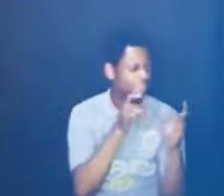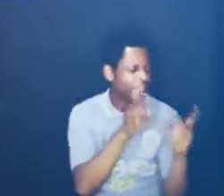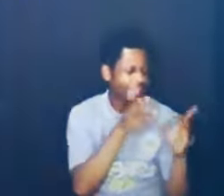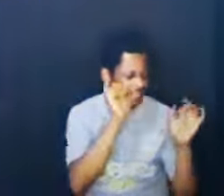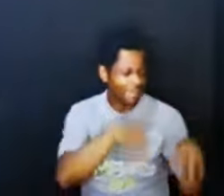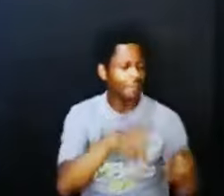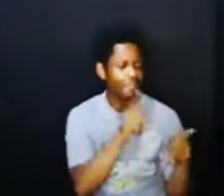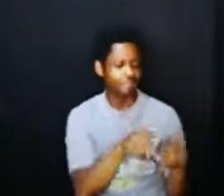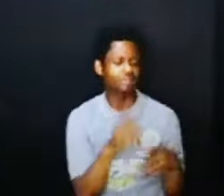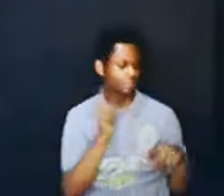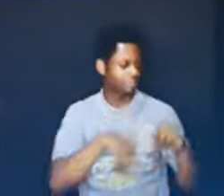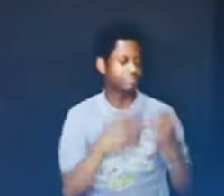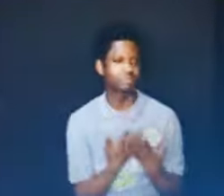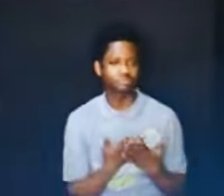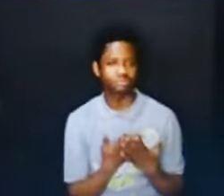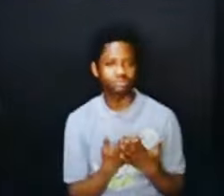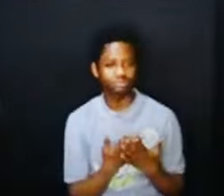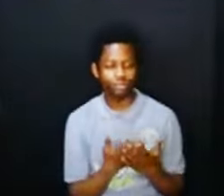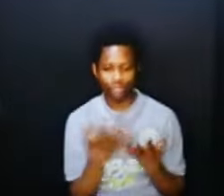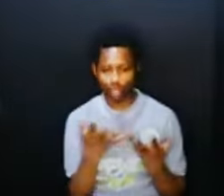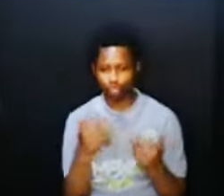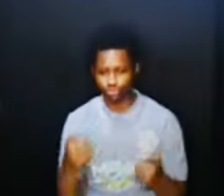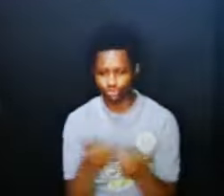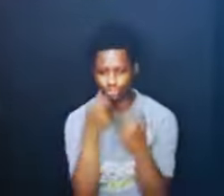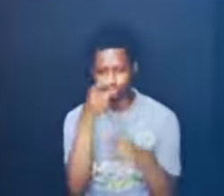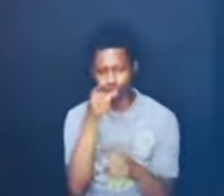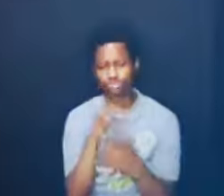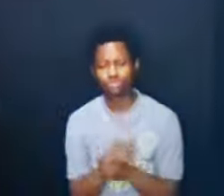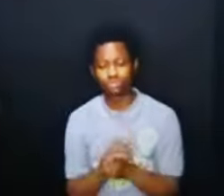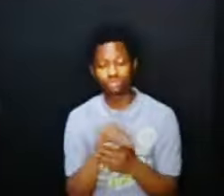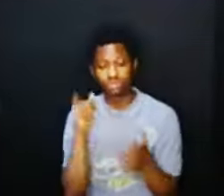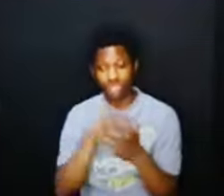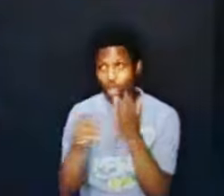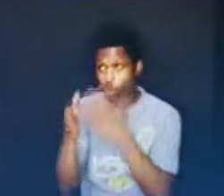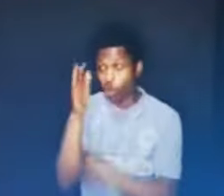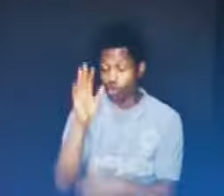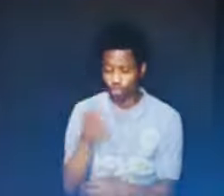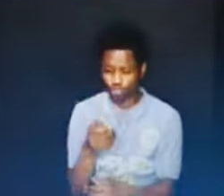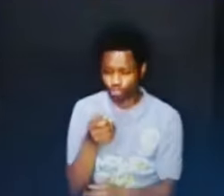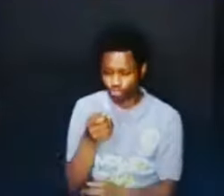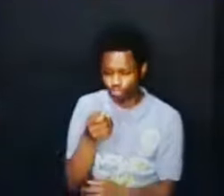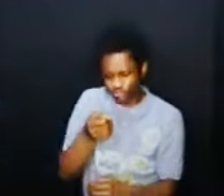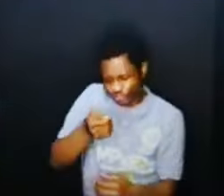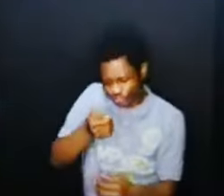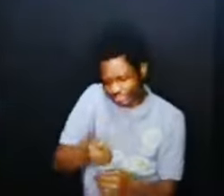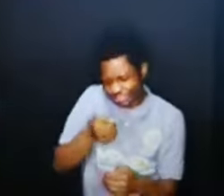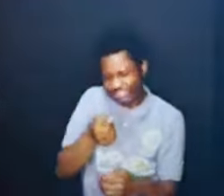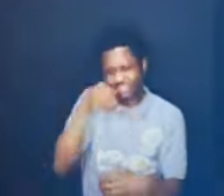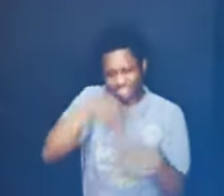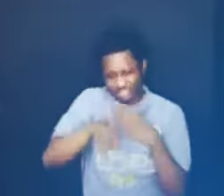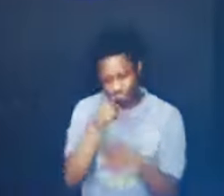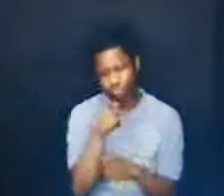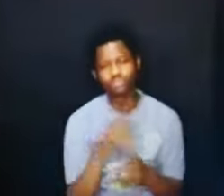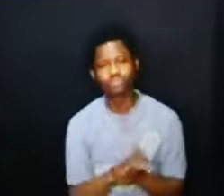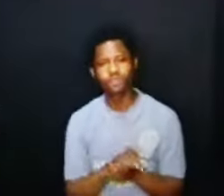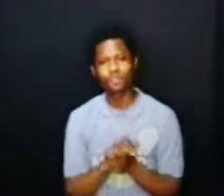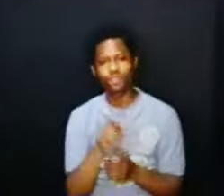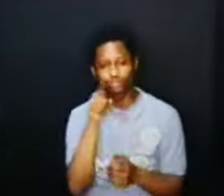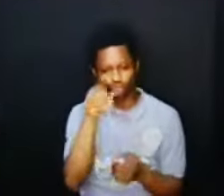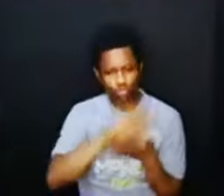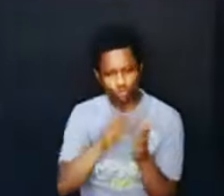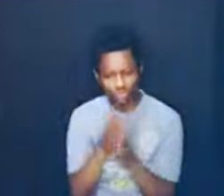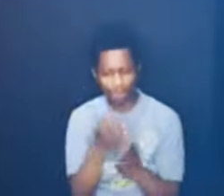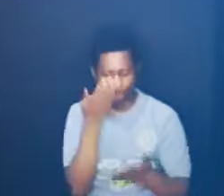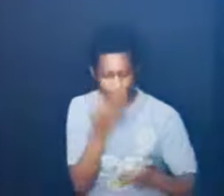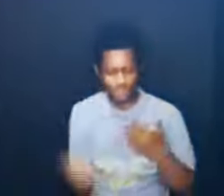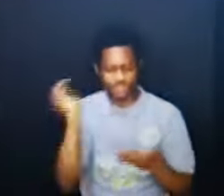that people. I want to challenge you that the seed of God is in you and you are born